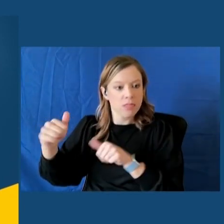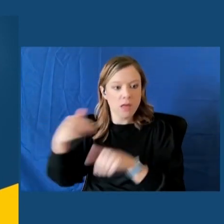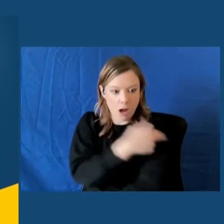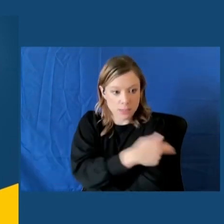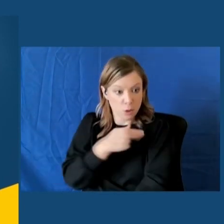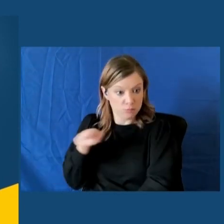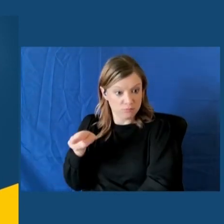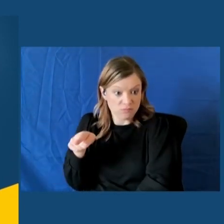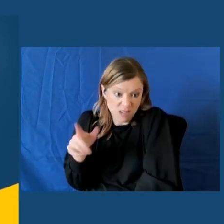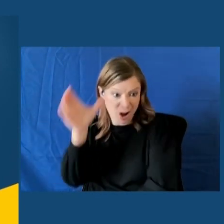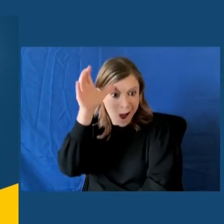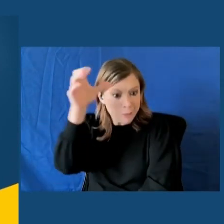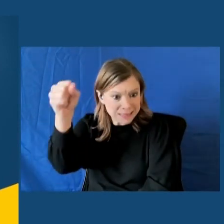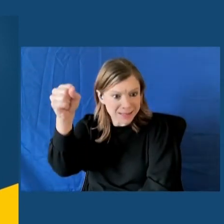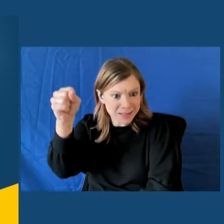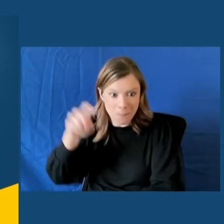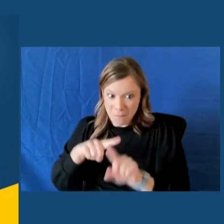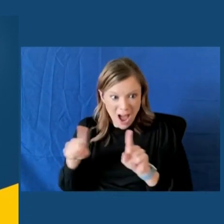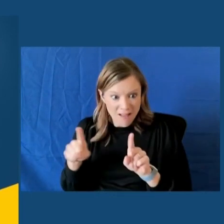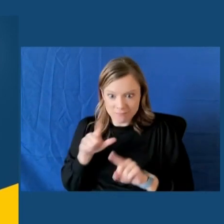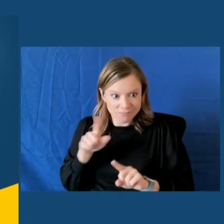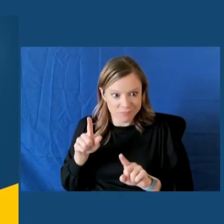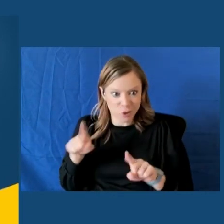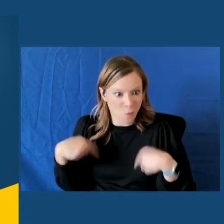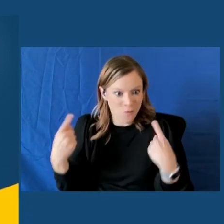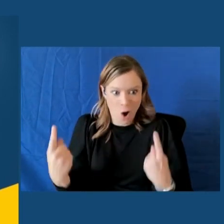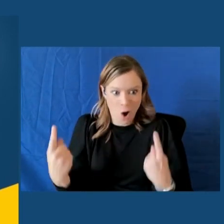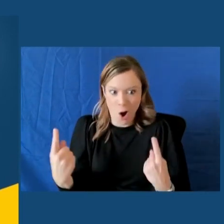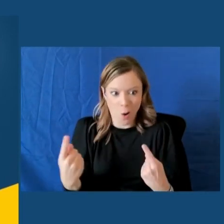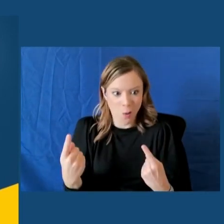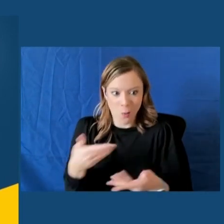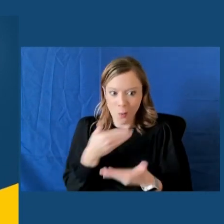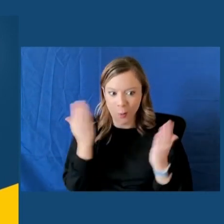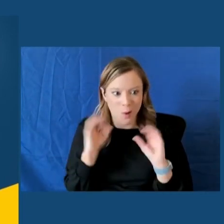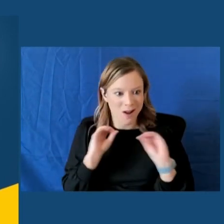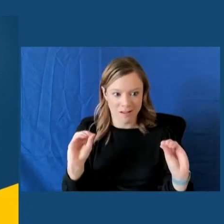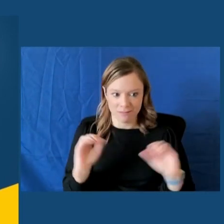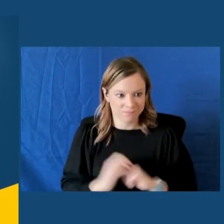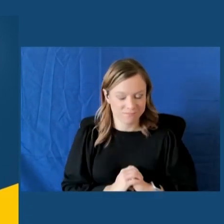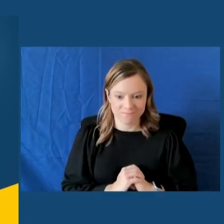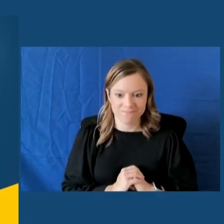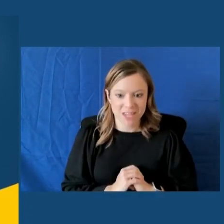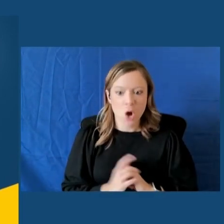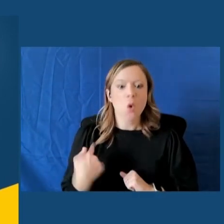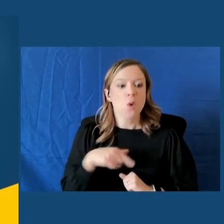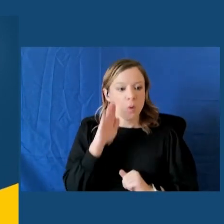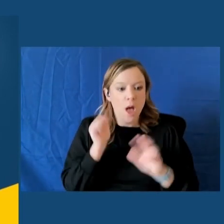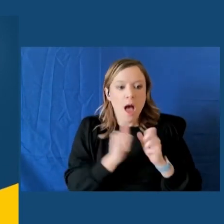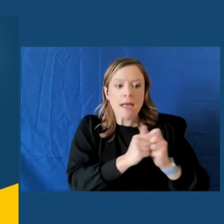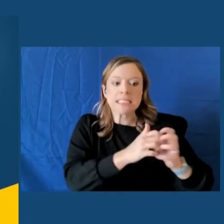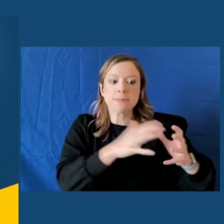And let's significantly expand mental health courts, which are proven to reduce